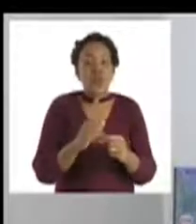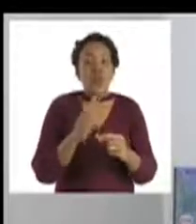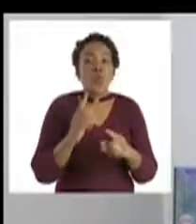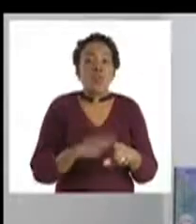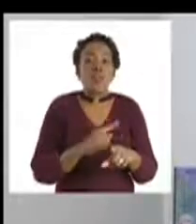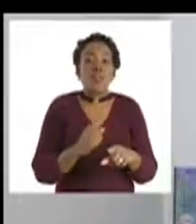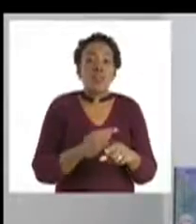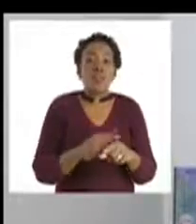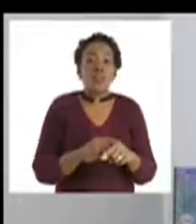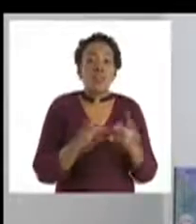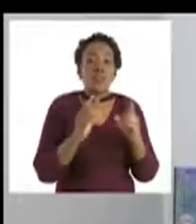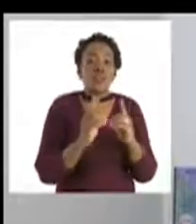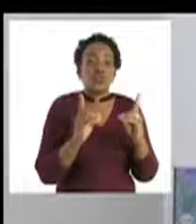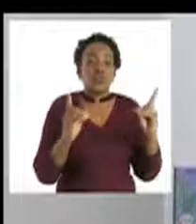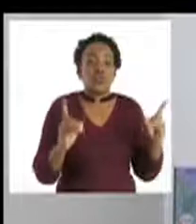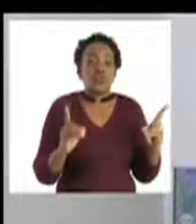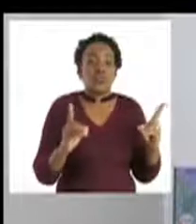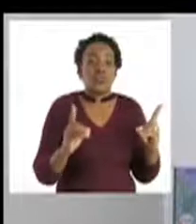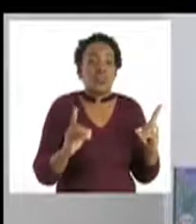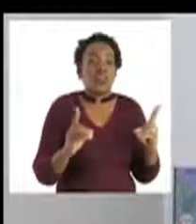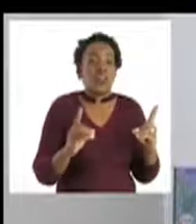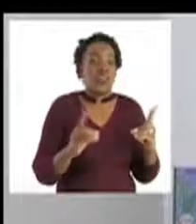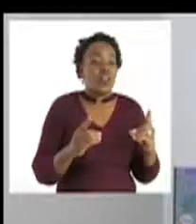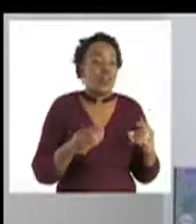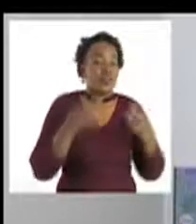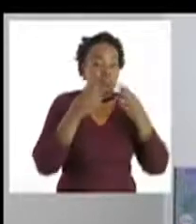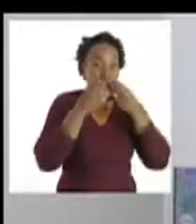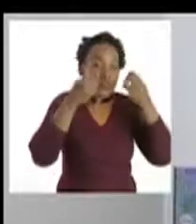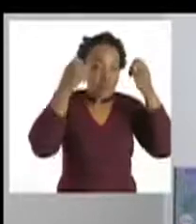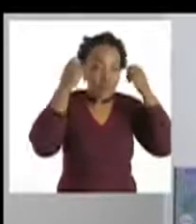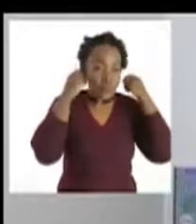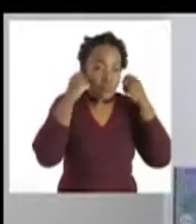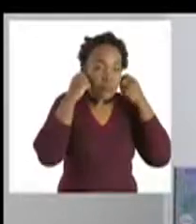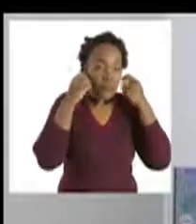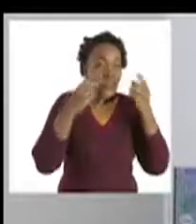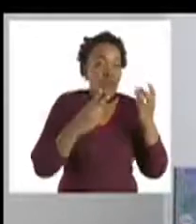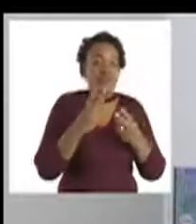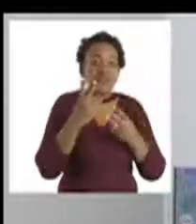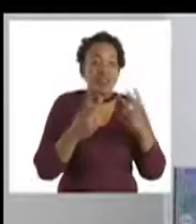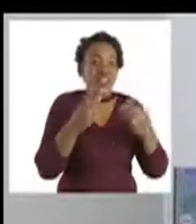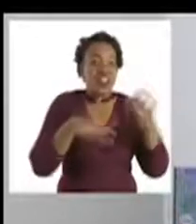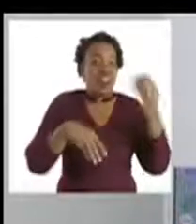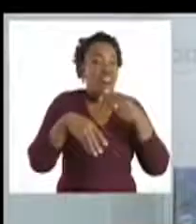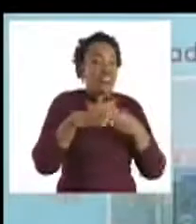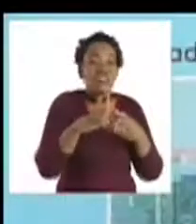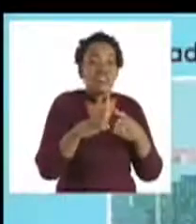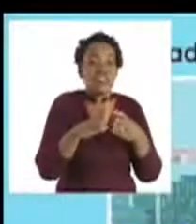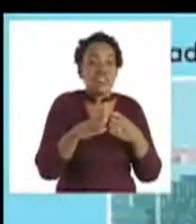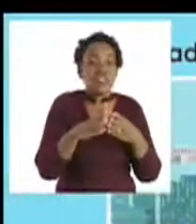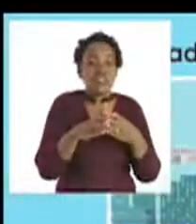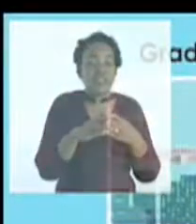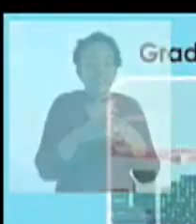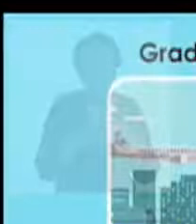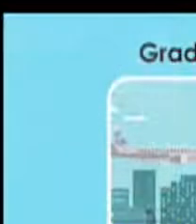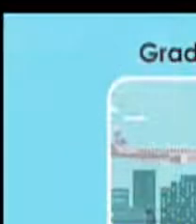distance and always wear your mask when you are going out.